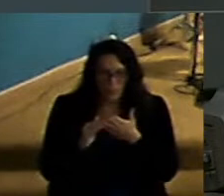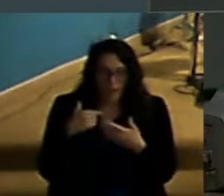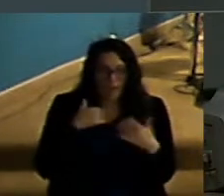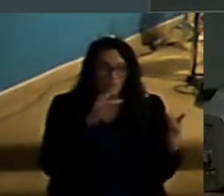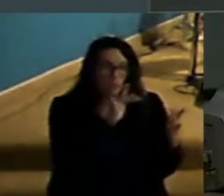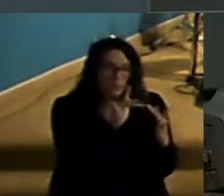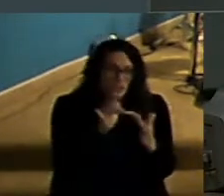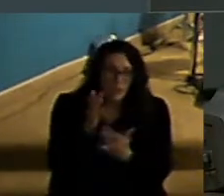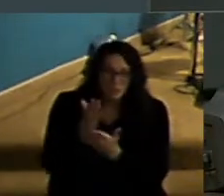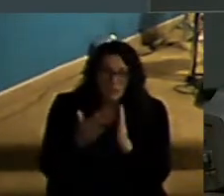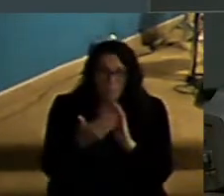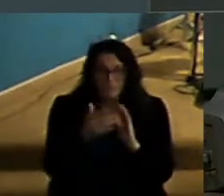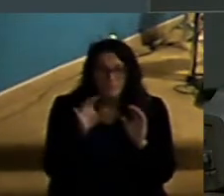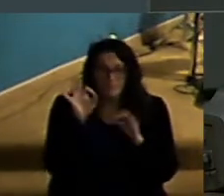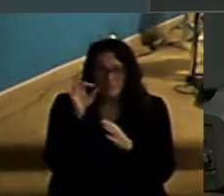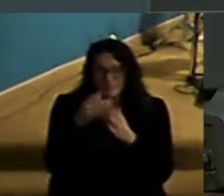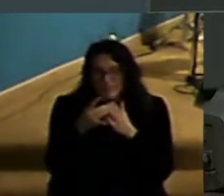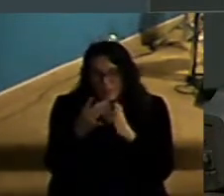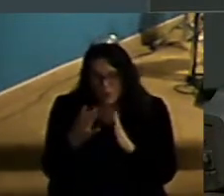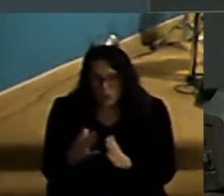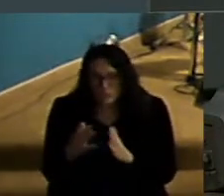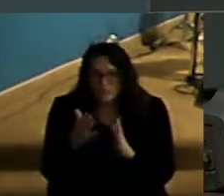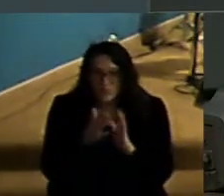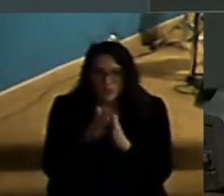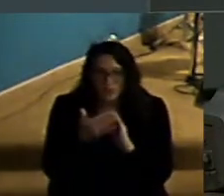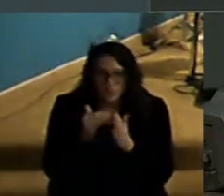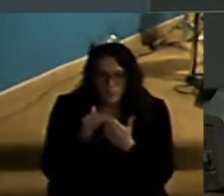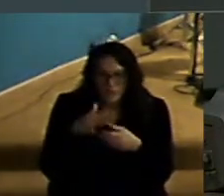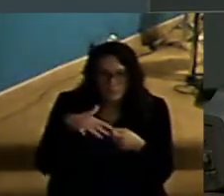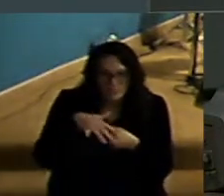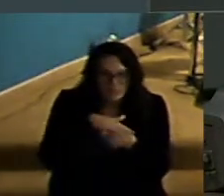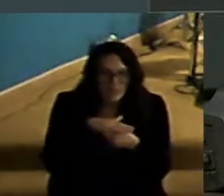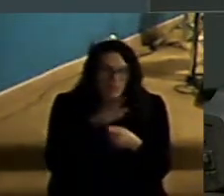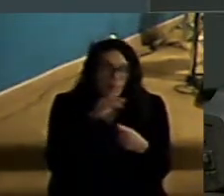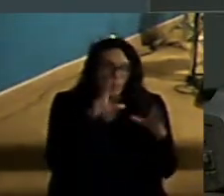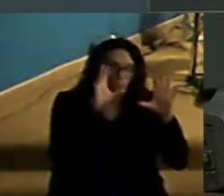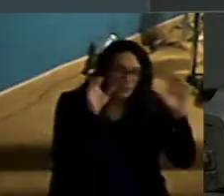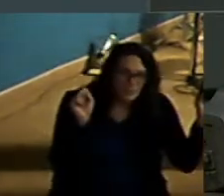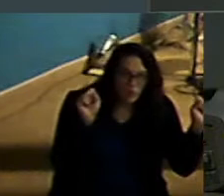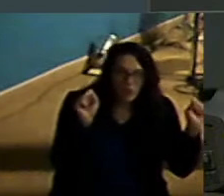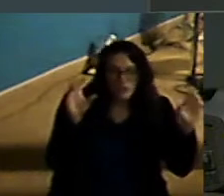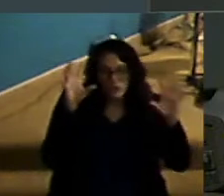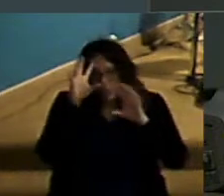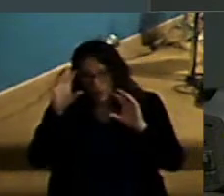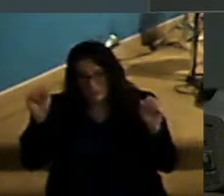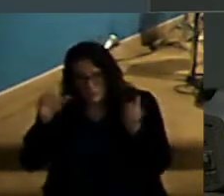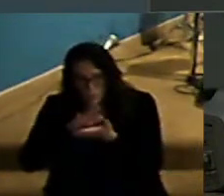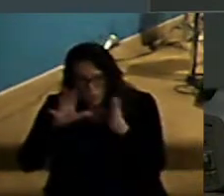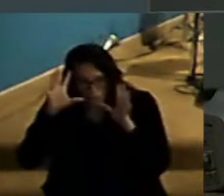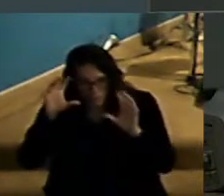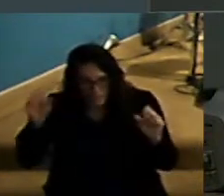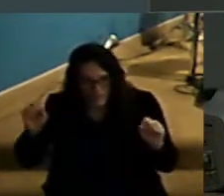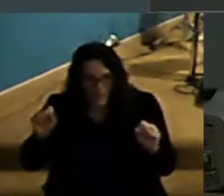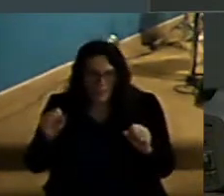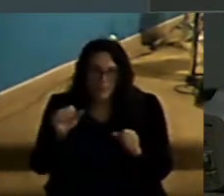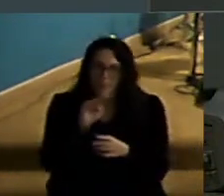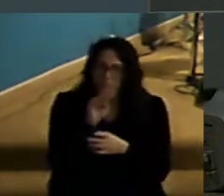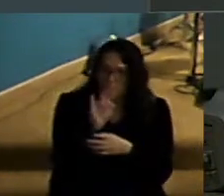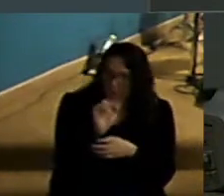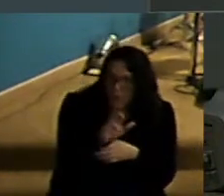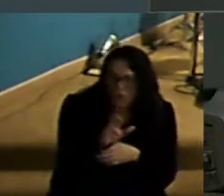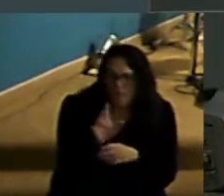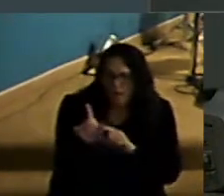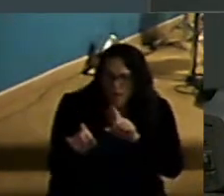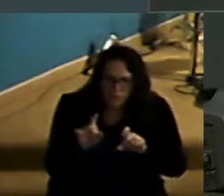in our communities nearby, some principals and superintendent, mayor, and things like that, and just said, hey, what can we